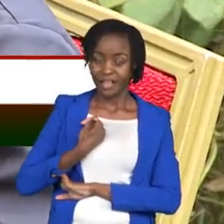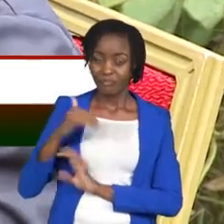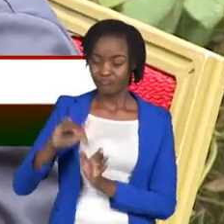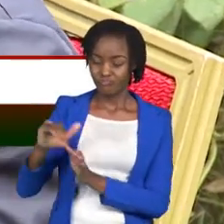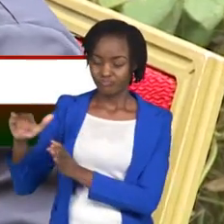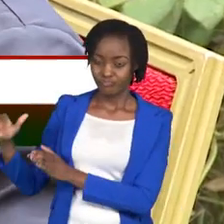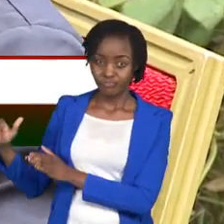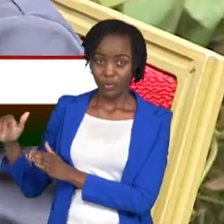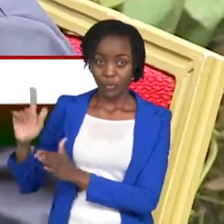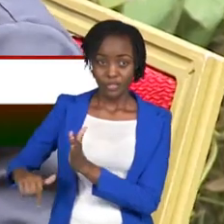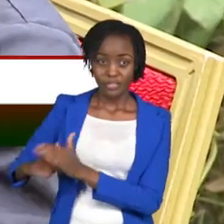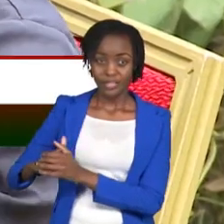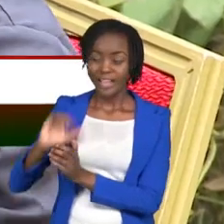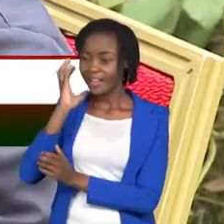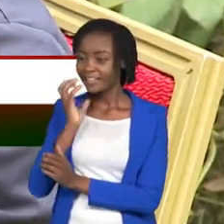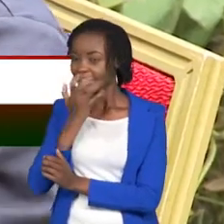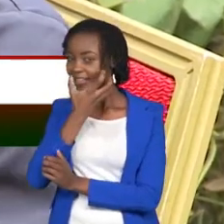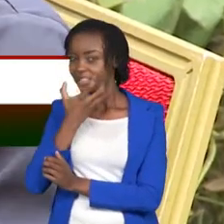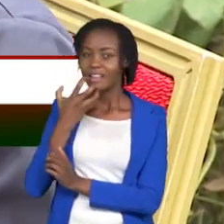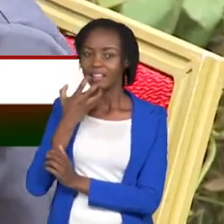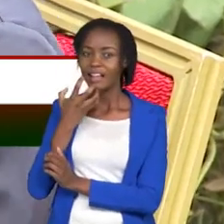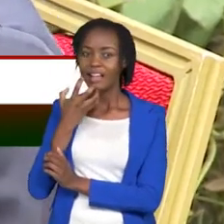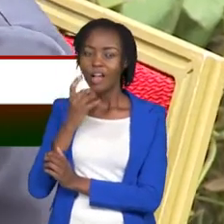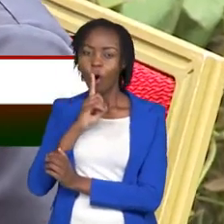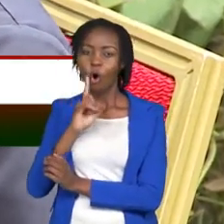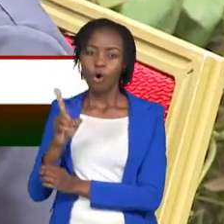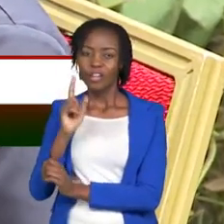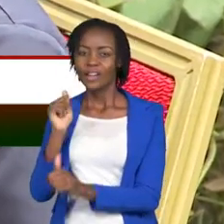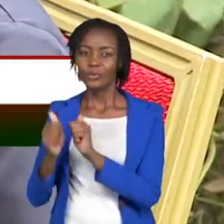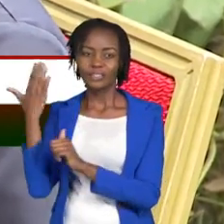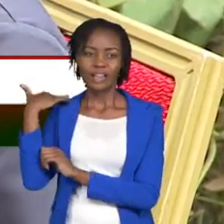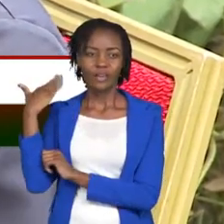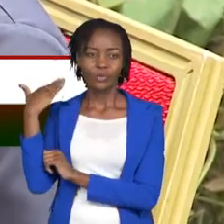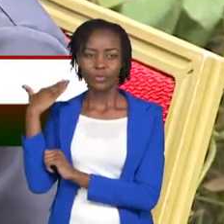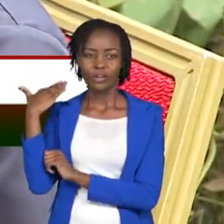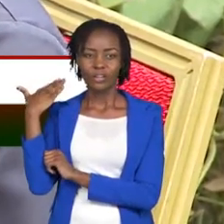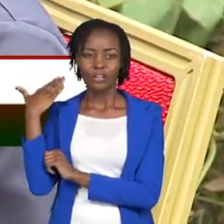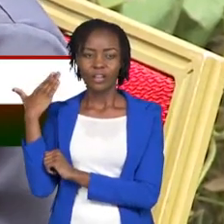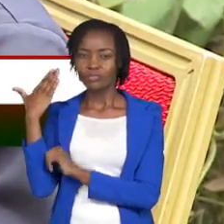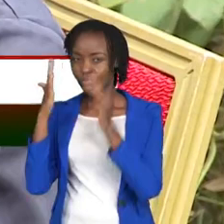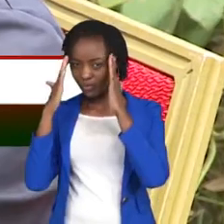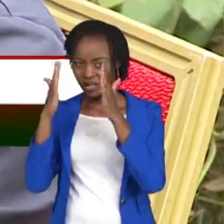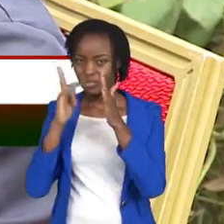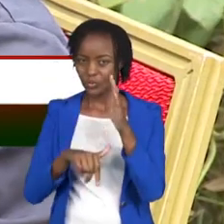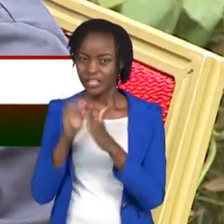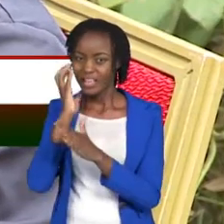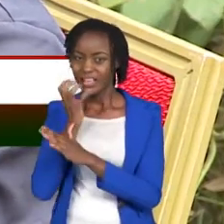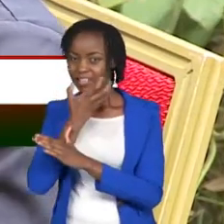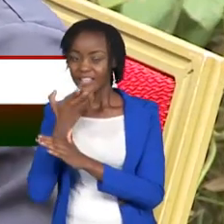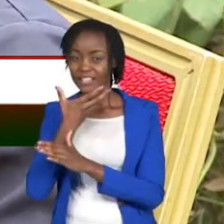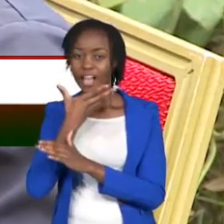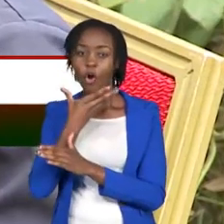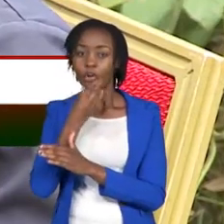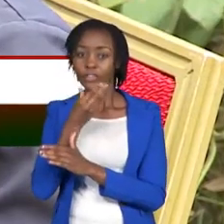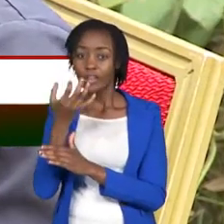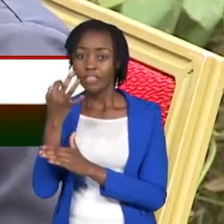call the Kenyatta cult, which was basically looking at the whole, he was the father of the nation,